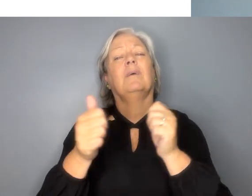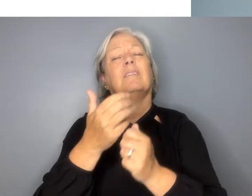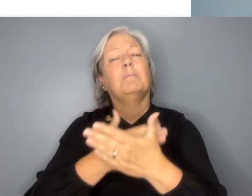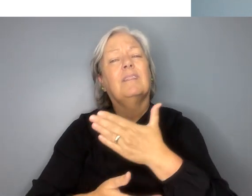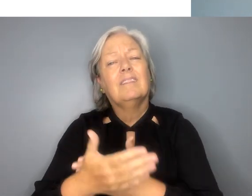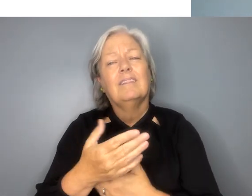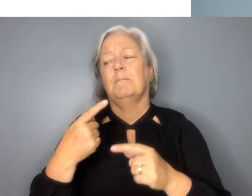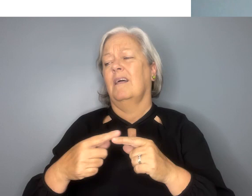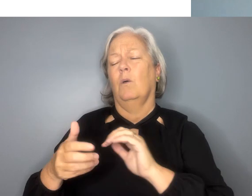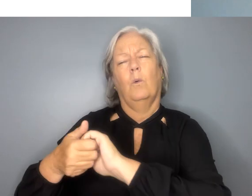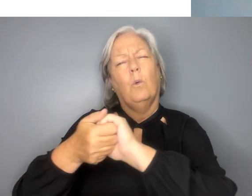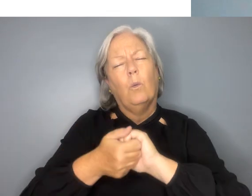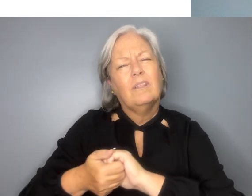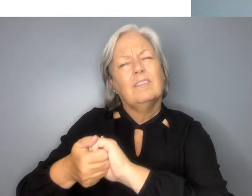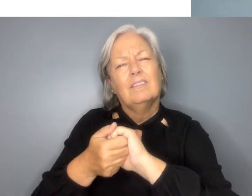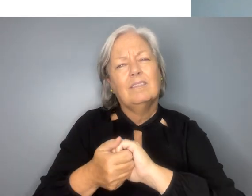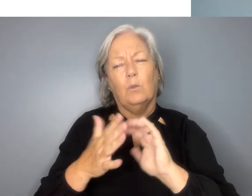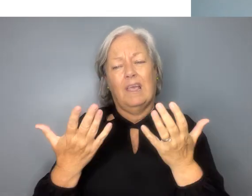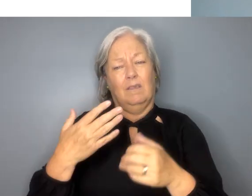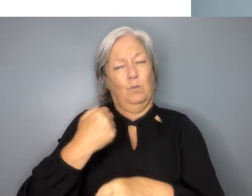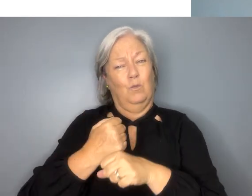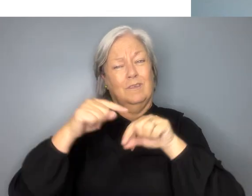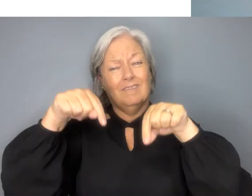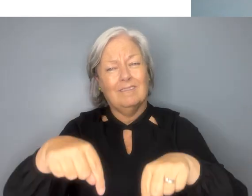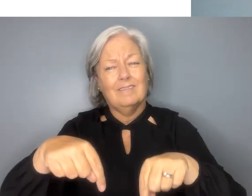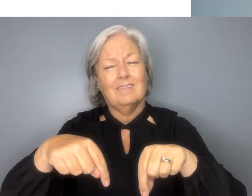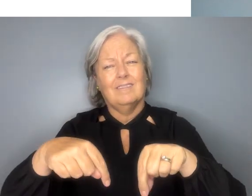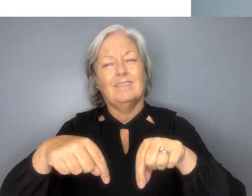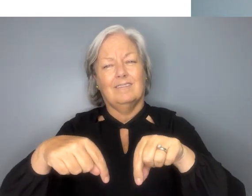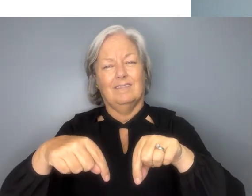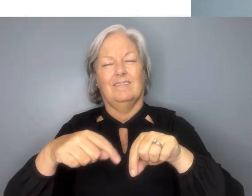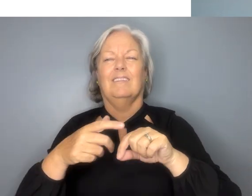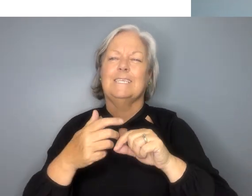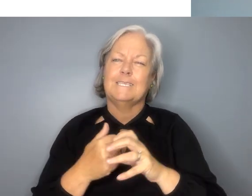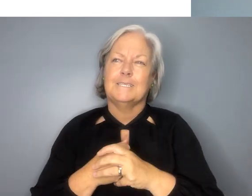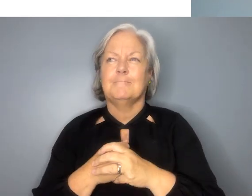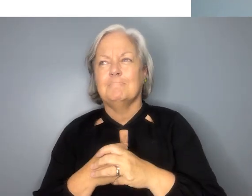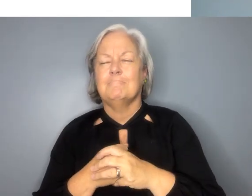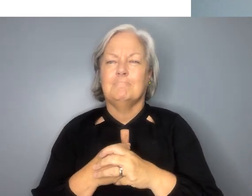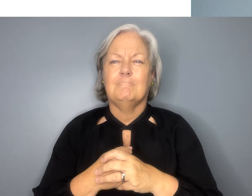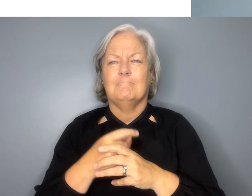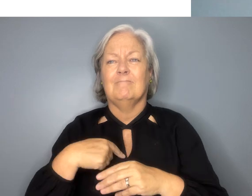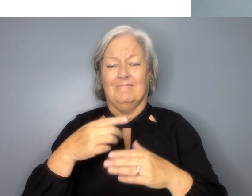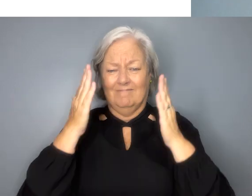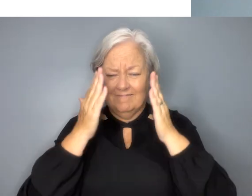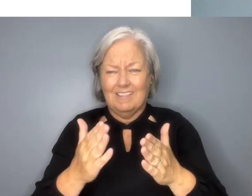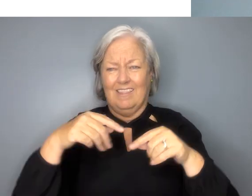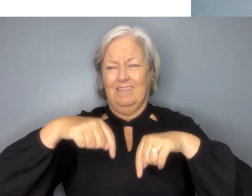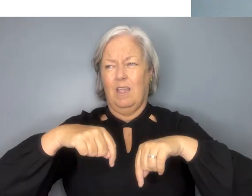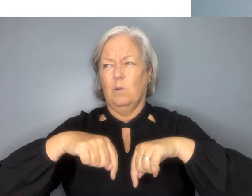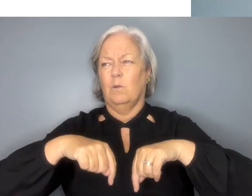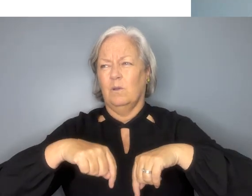spaces where people with disabilities and their organizations are working closely. In the Pacific, there's a particular focus